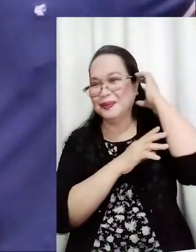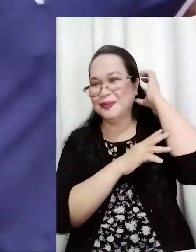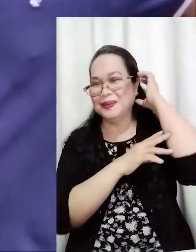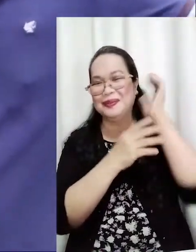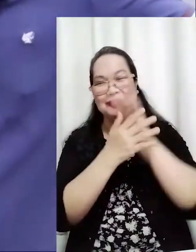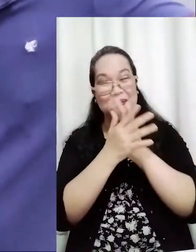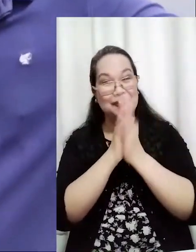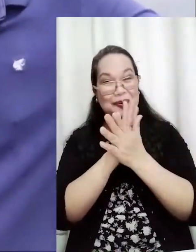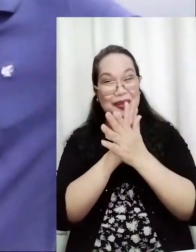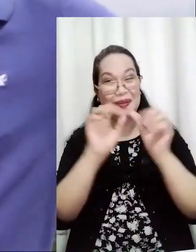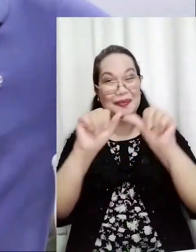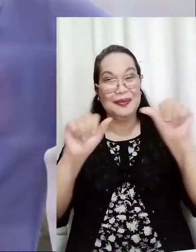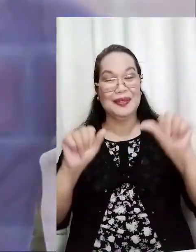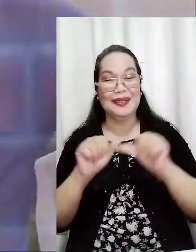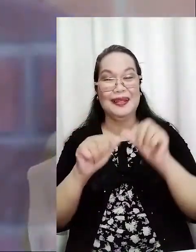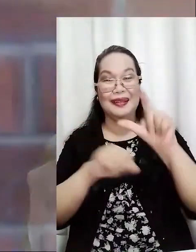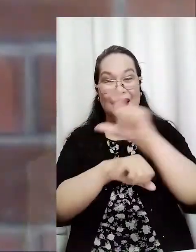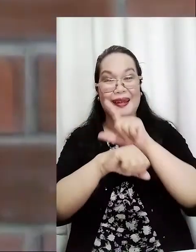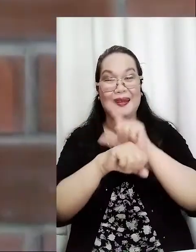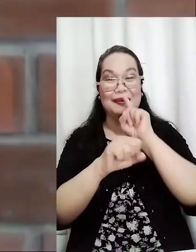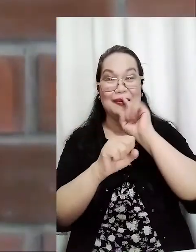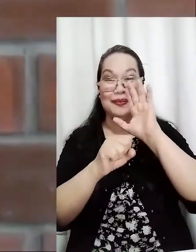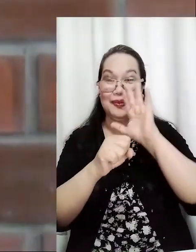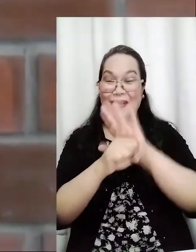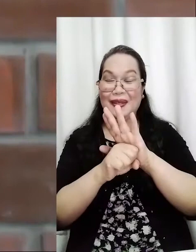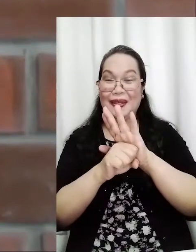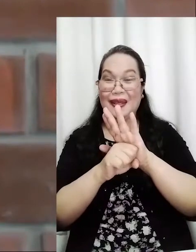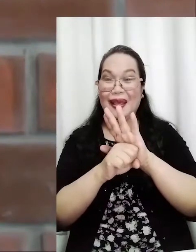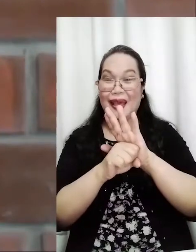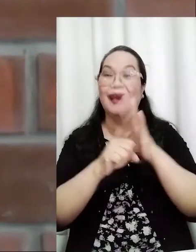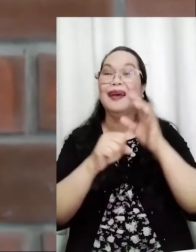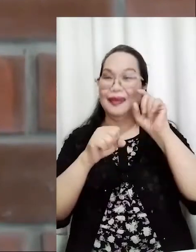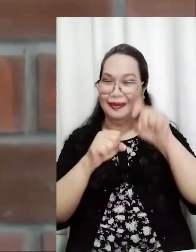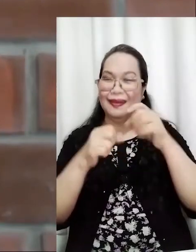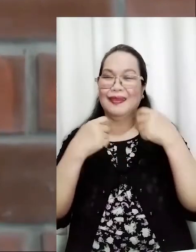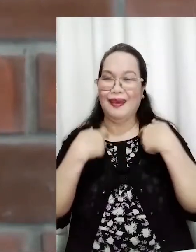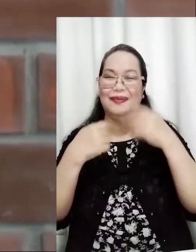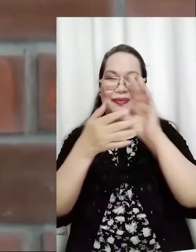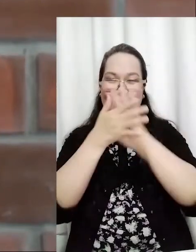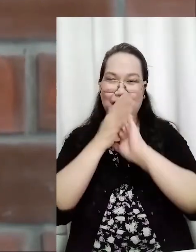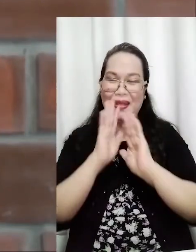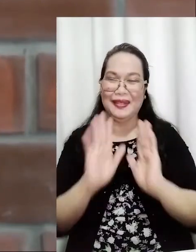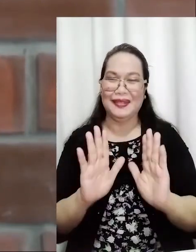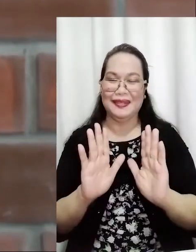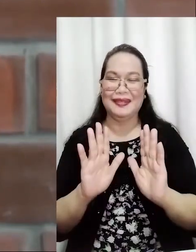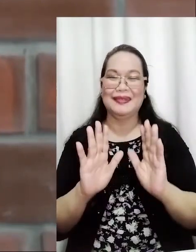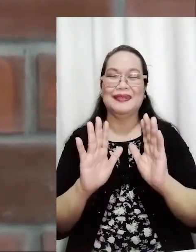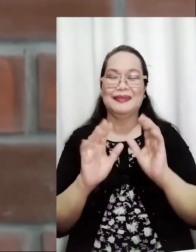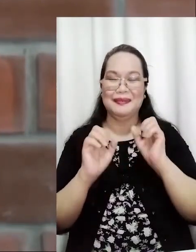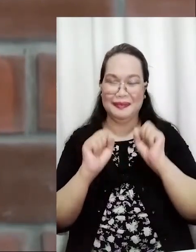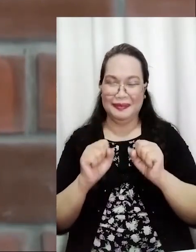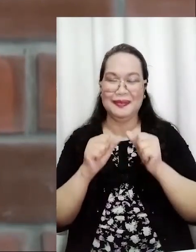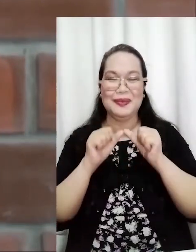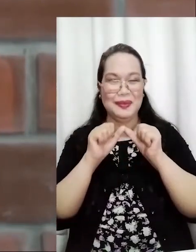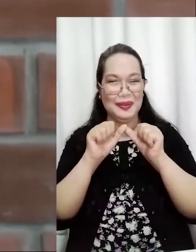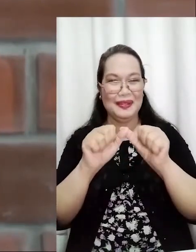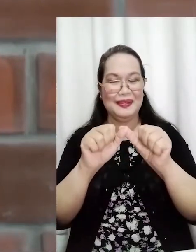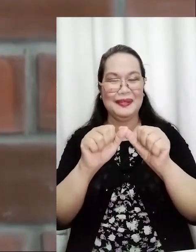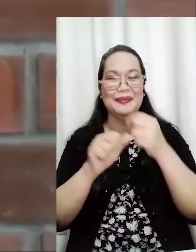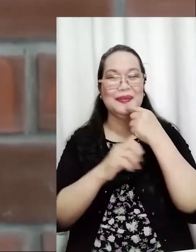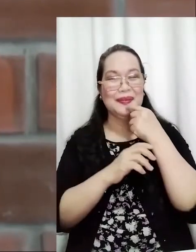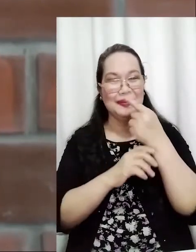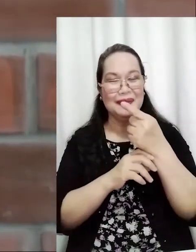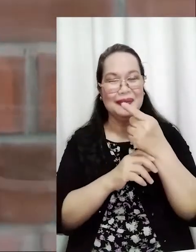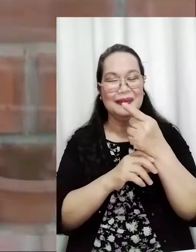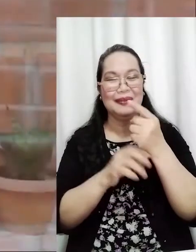of promise, where there's culture of peace, and whether we can continue to see this grander vision